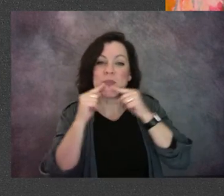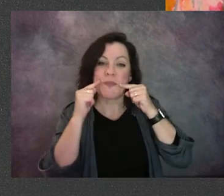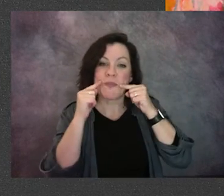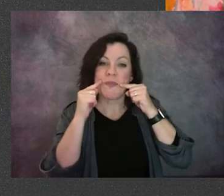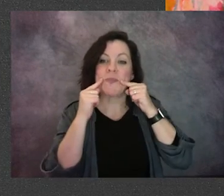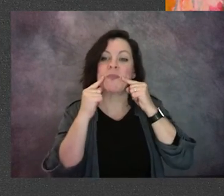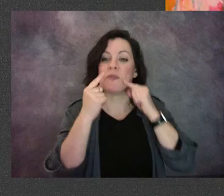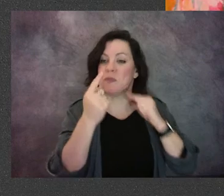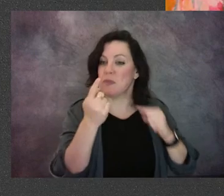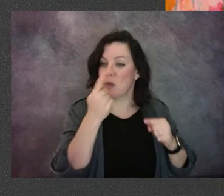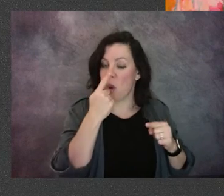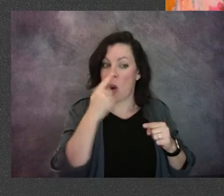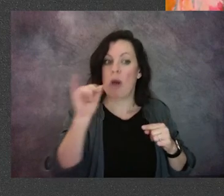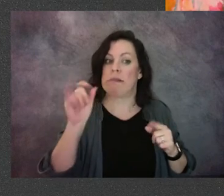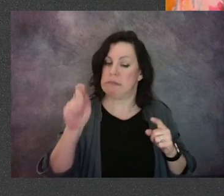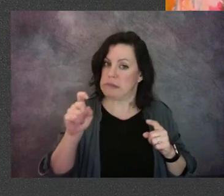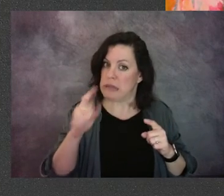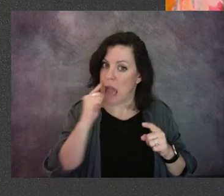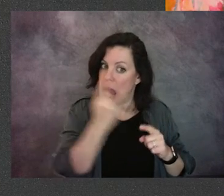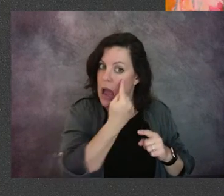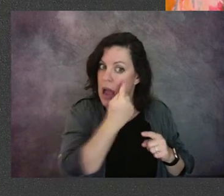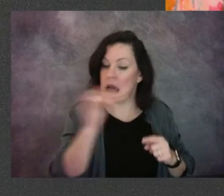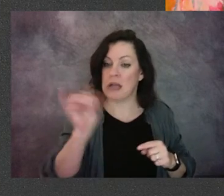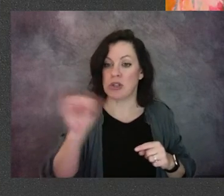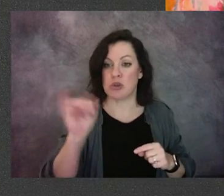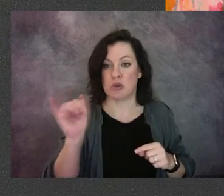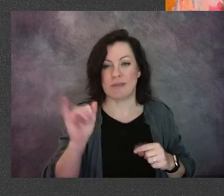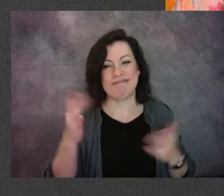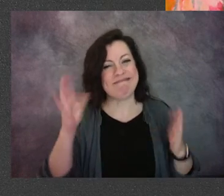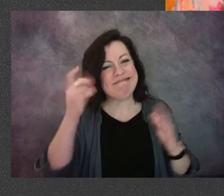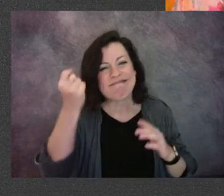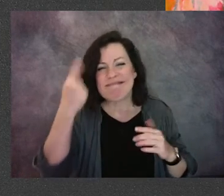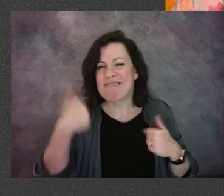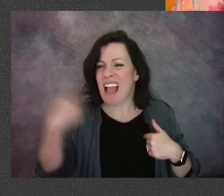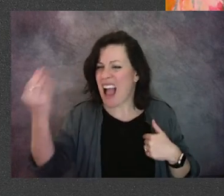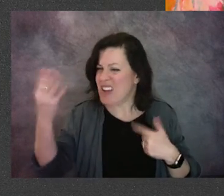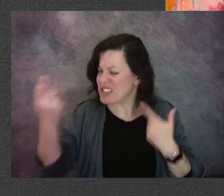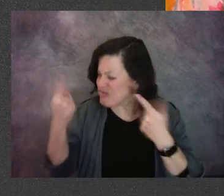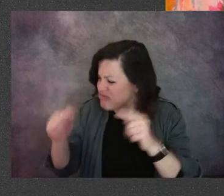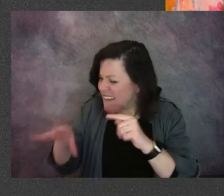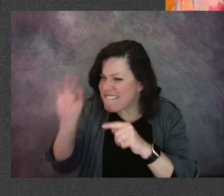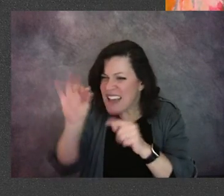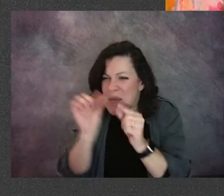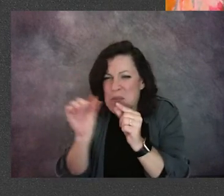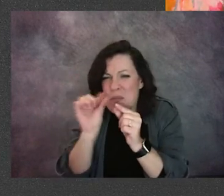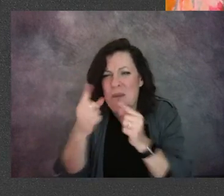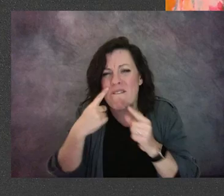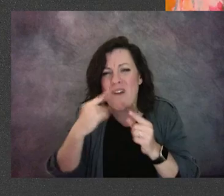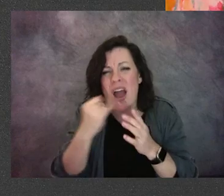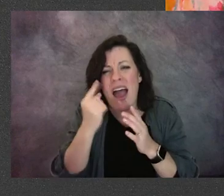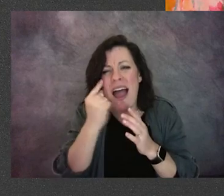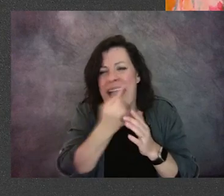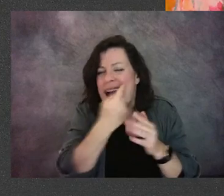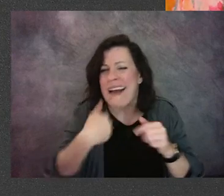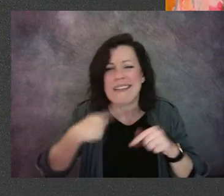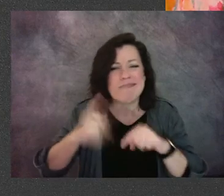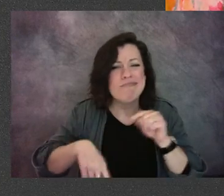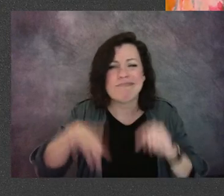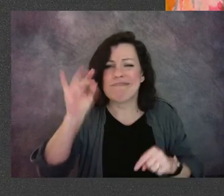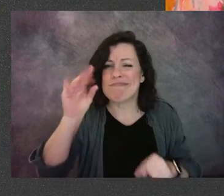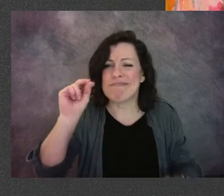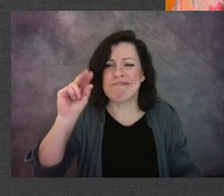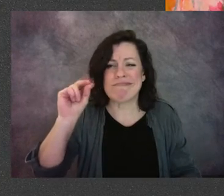was a good idea. Now I need those eyeballs. I had a hard time finding eyeballs outside. I couldn't find